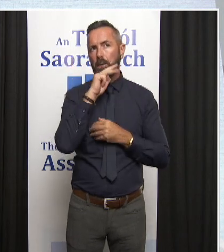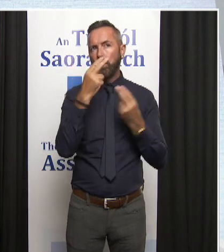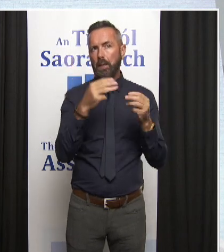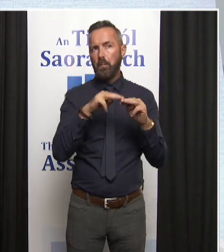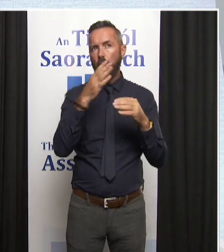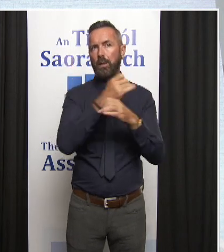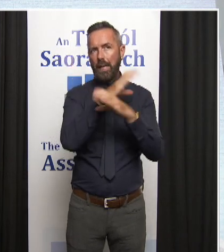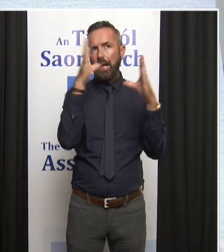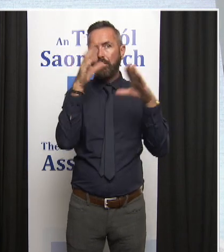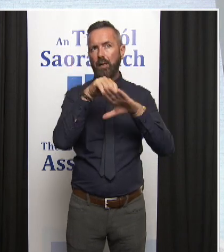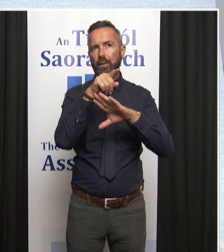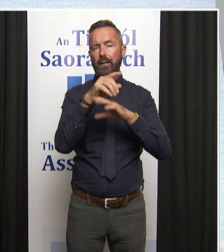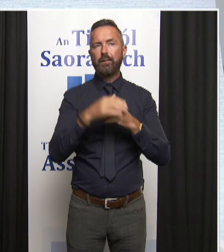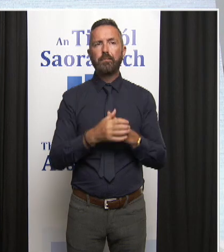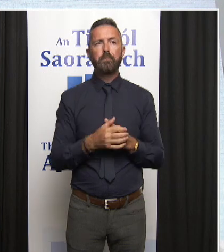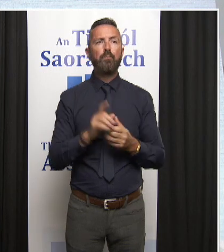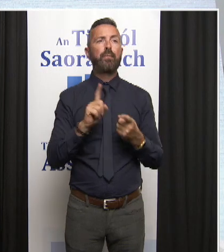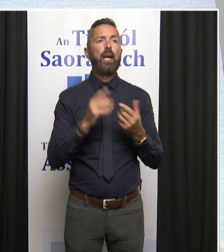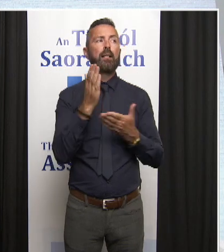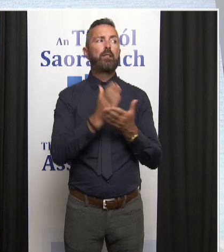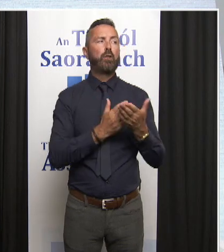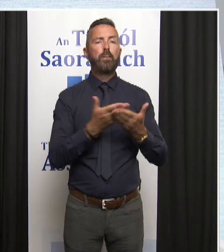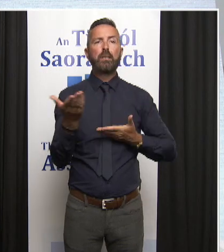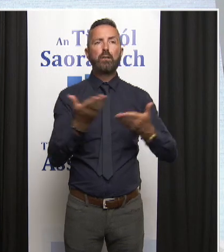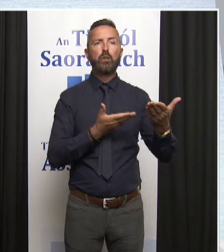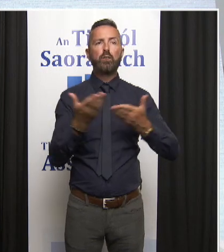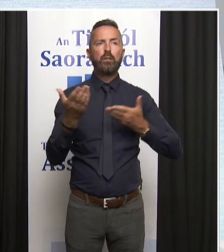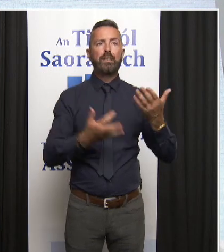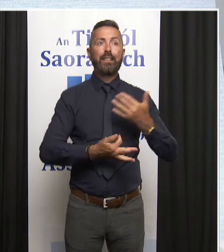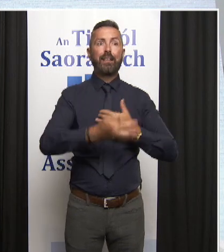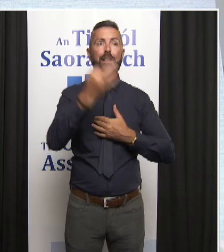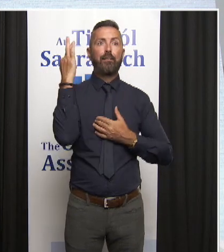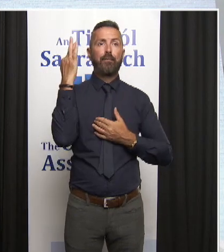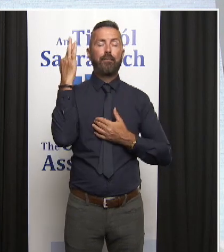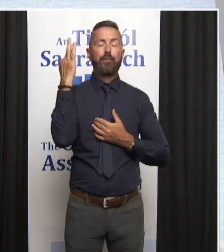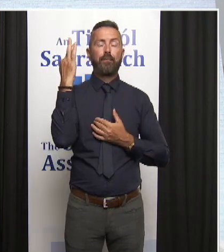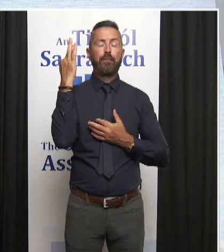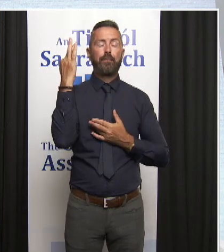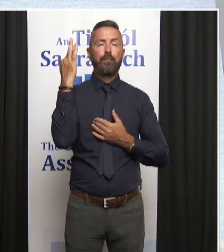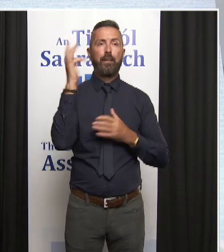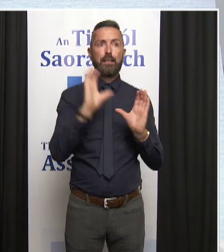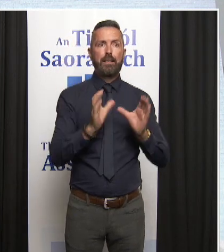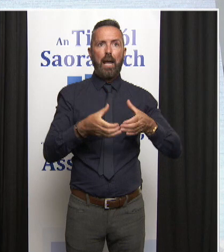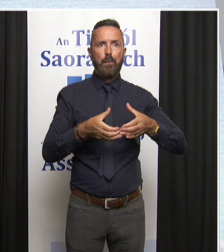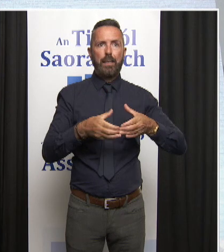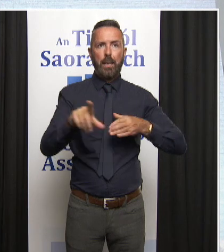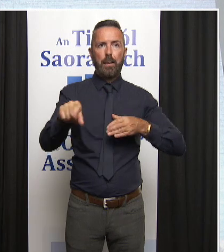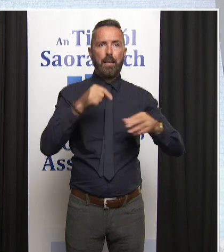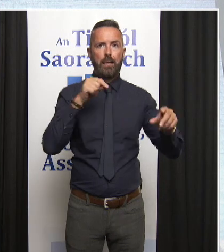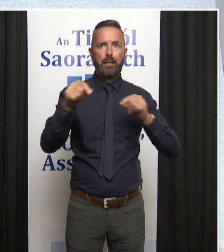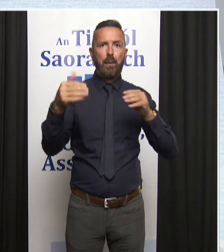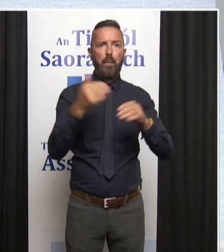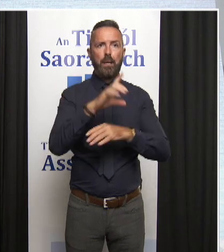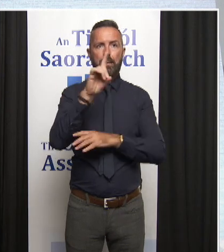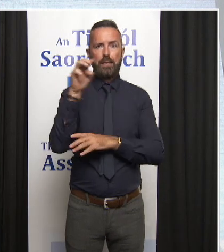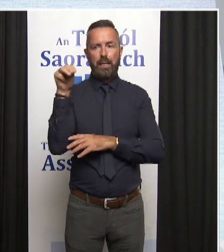Also, there was some discussion with regard that if the cabinet, as if it is agreed, be selected by the DM or by